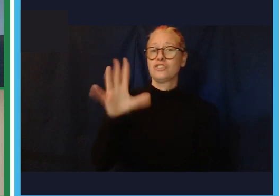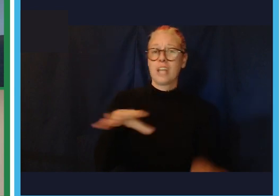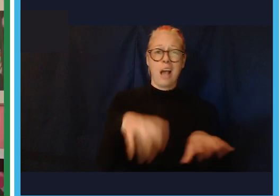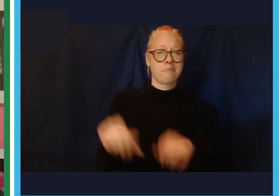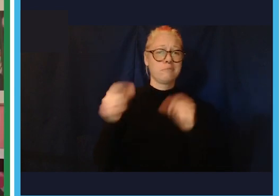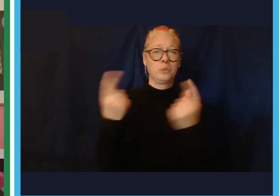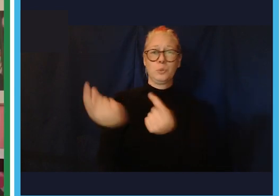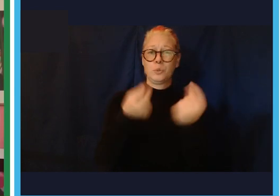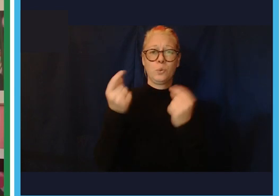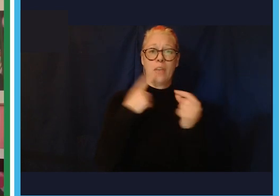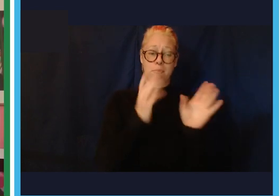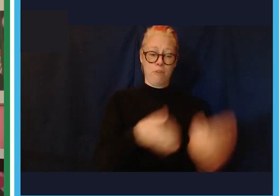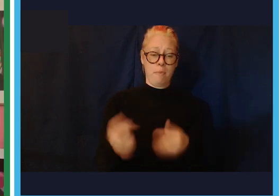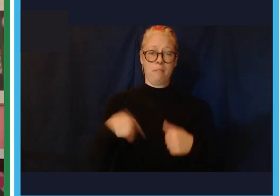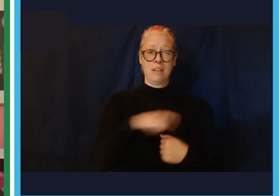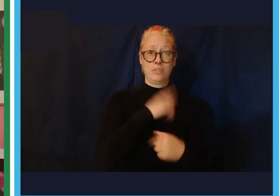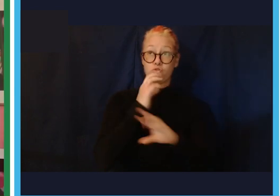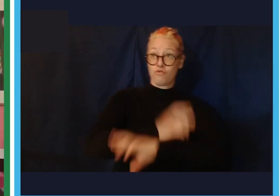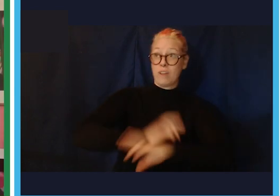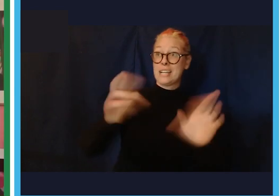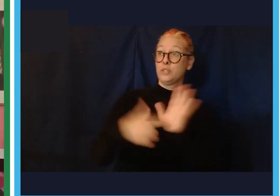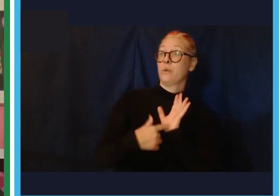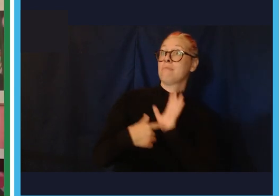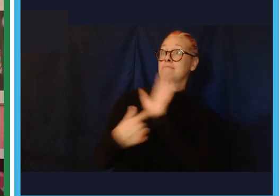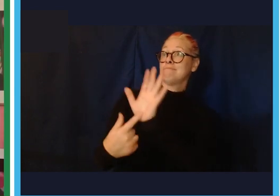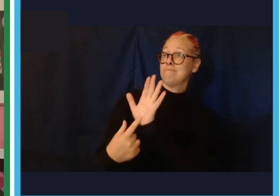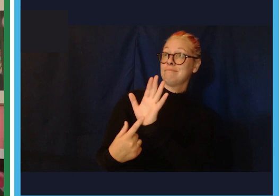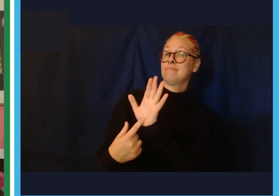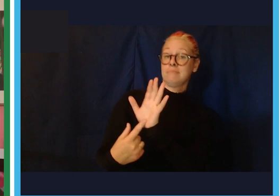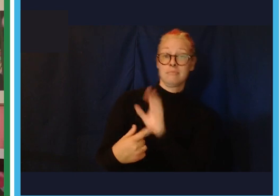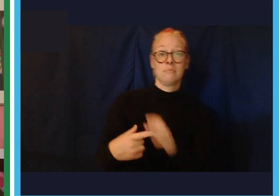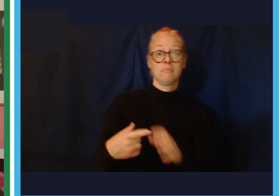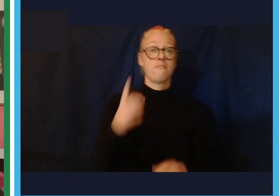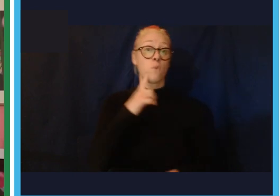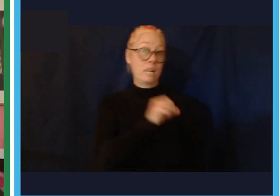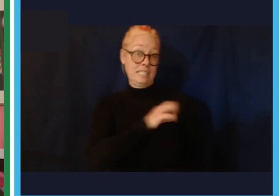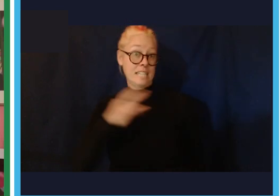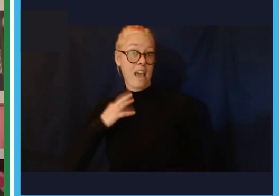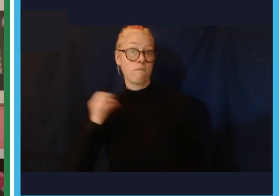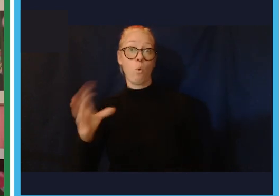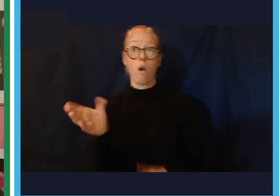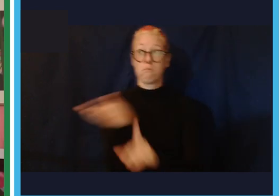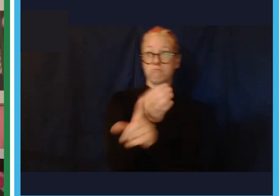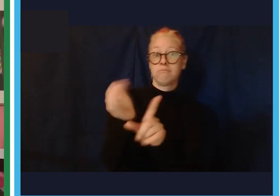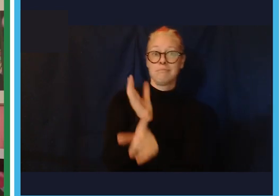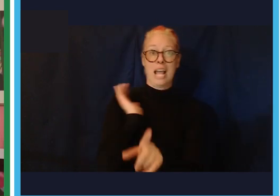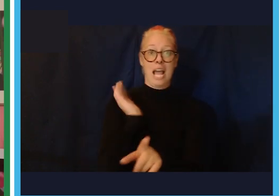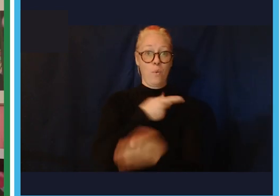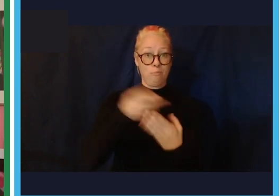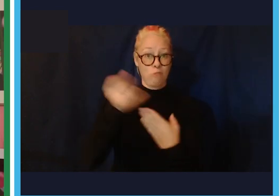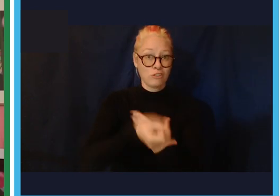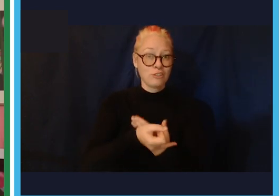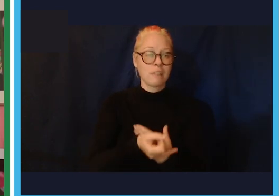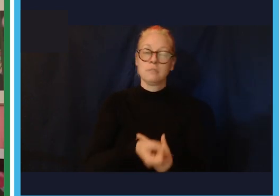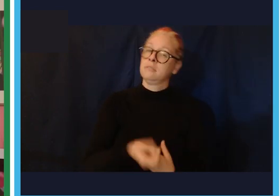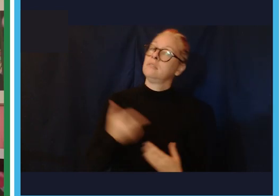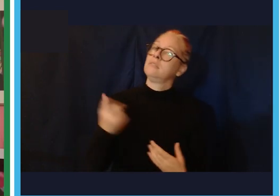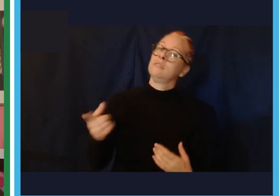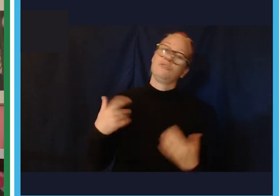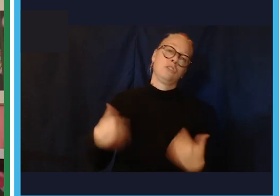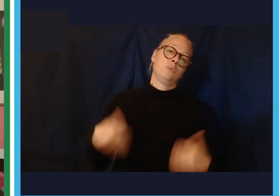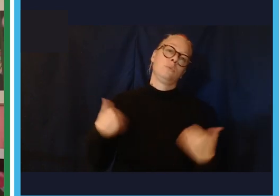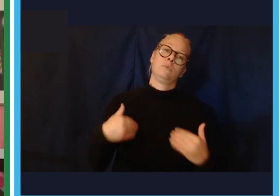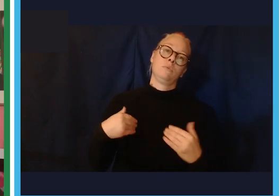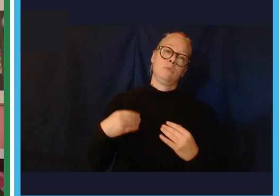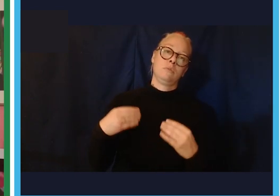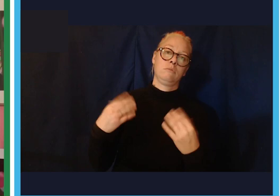do these readings with the entire agency where we get to workshop some of our work. And